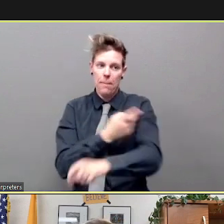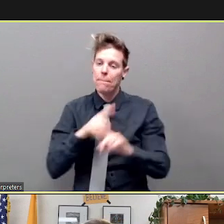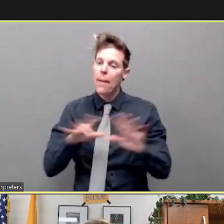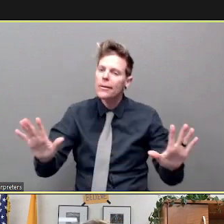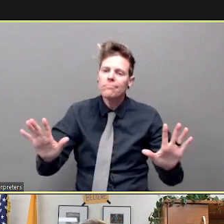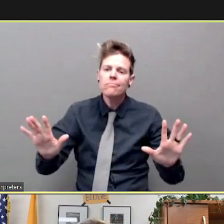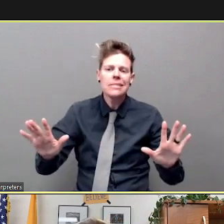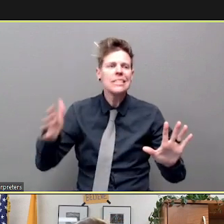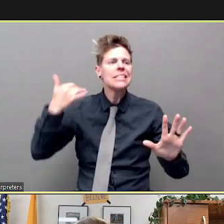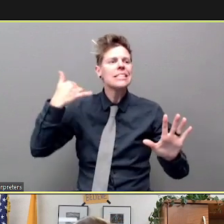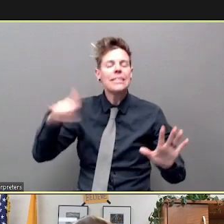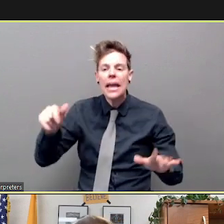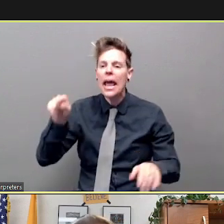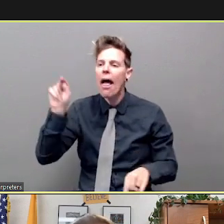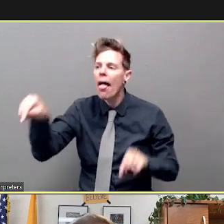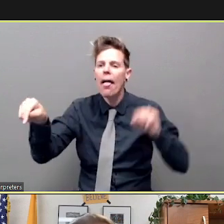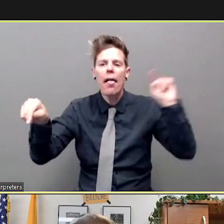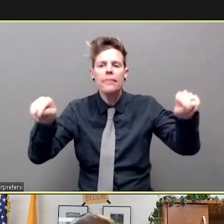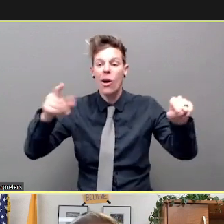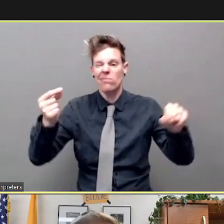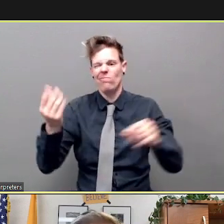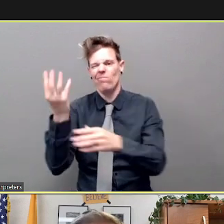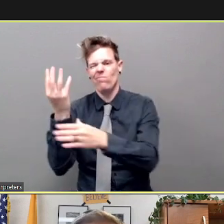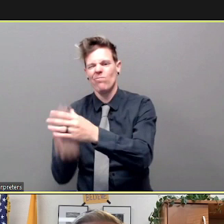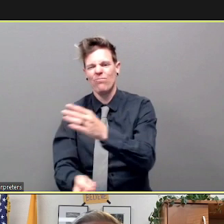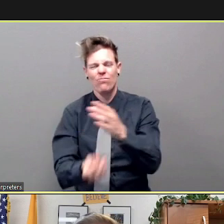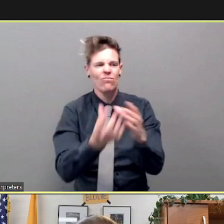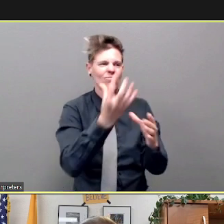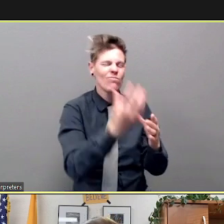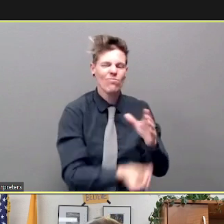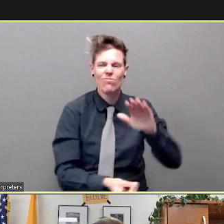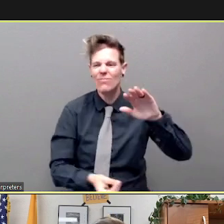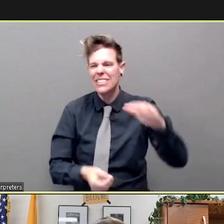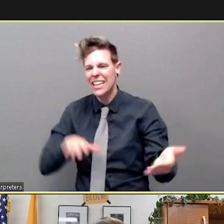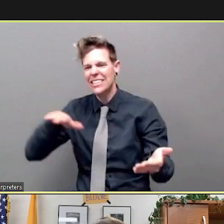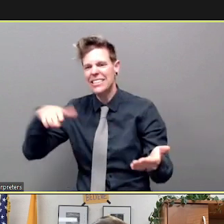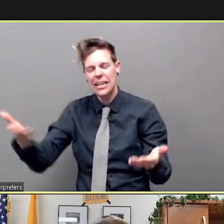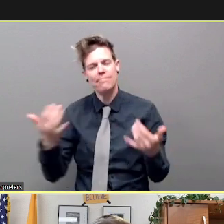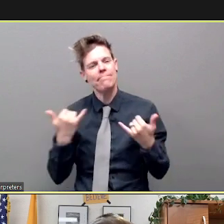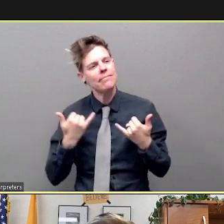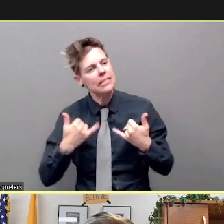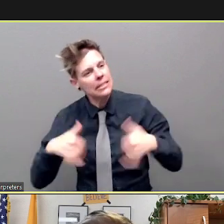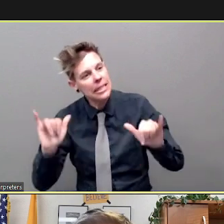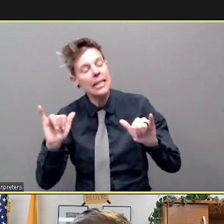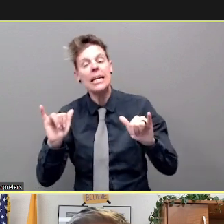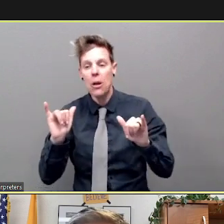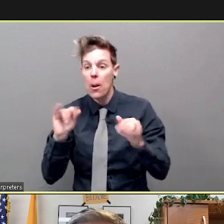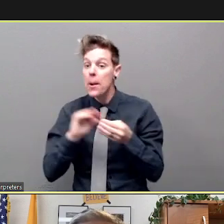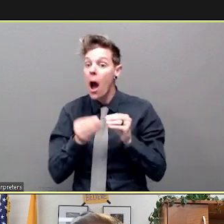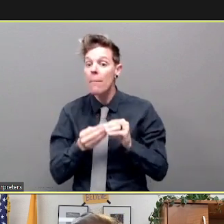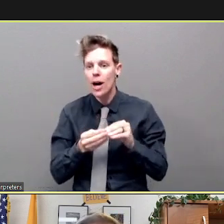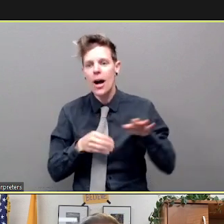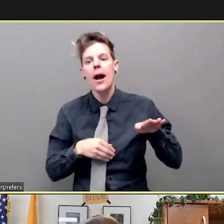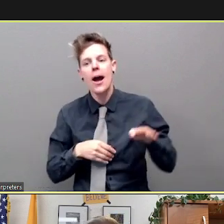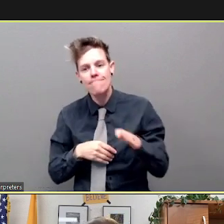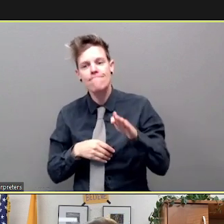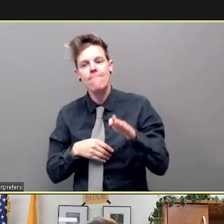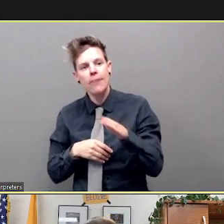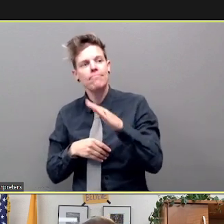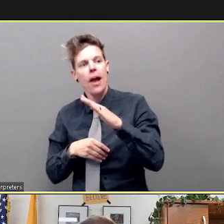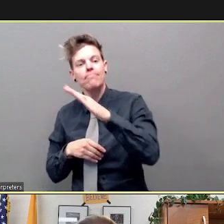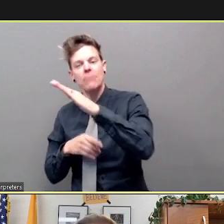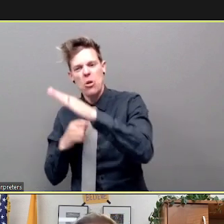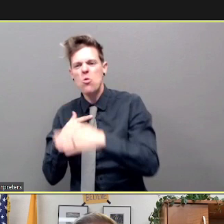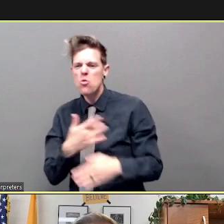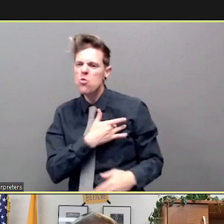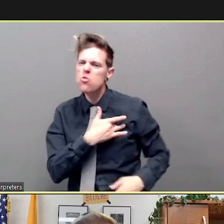COVID, and that death count continues to mount. And our hearts go out to every family who's lost